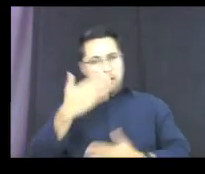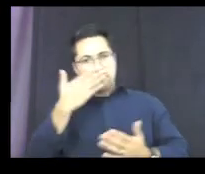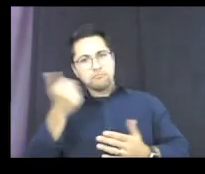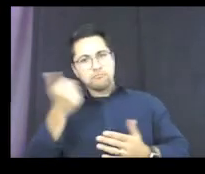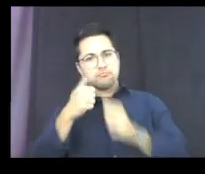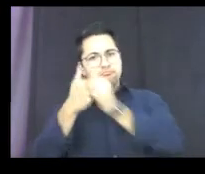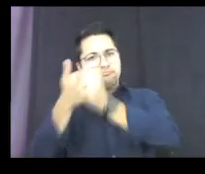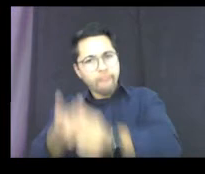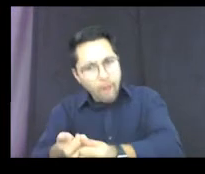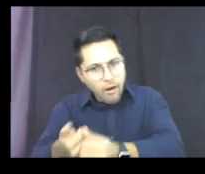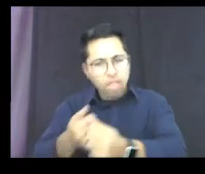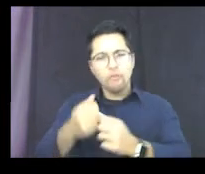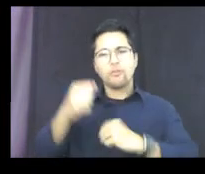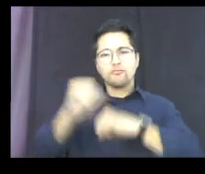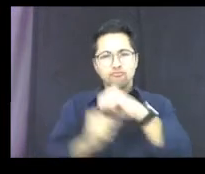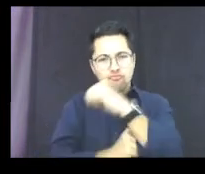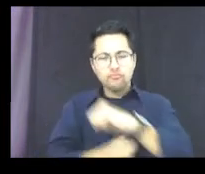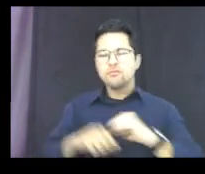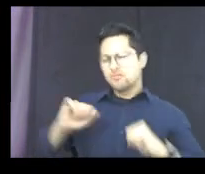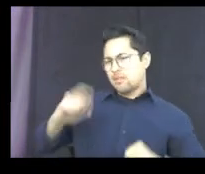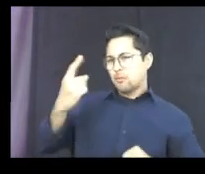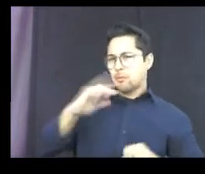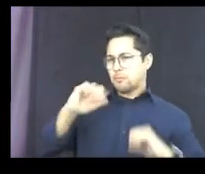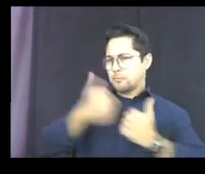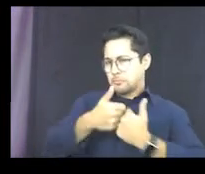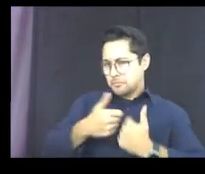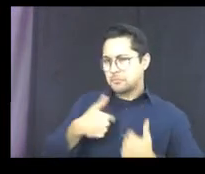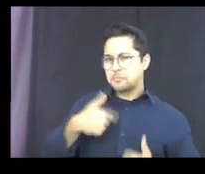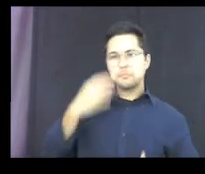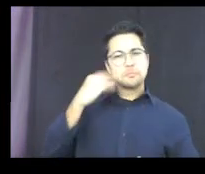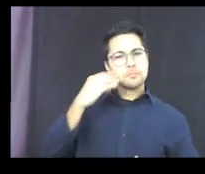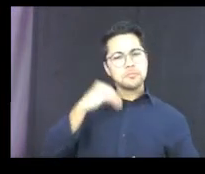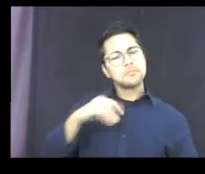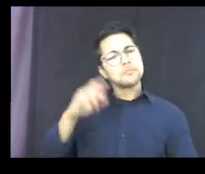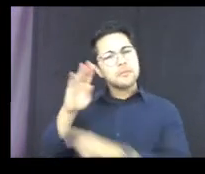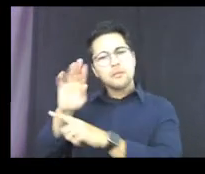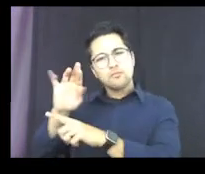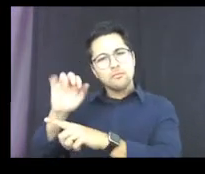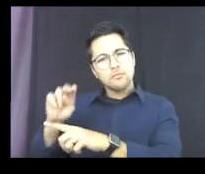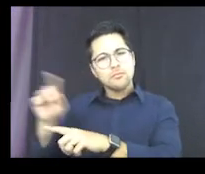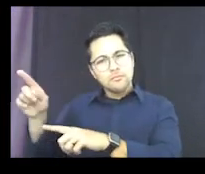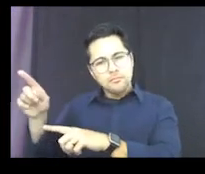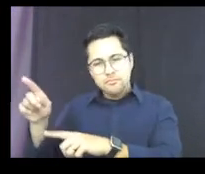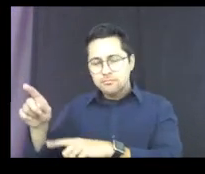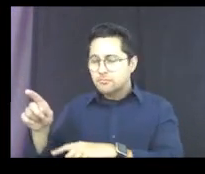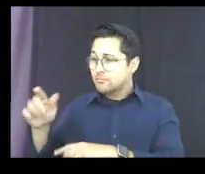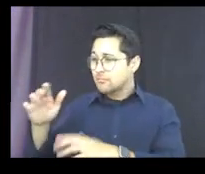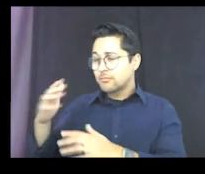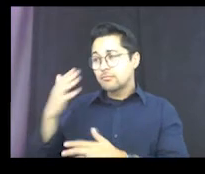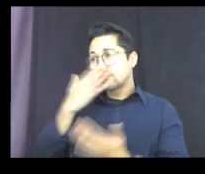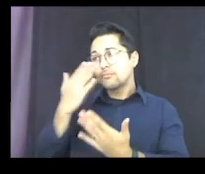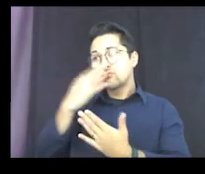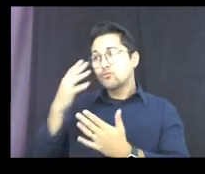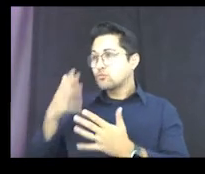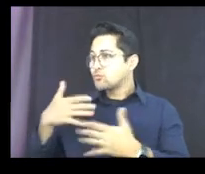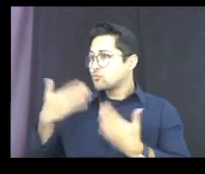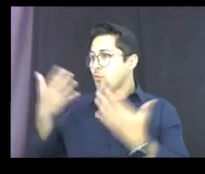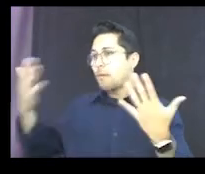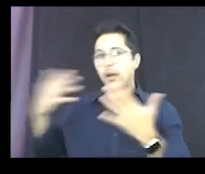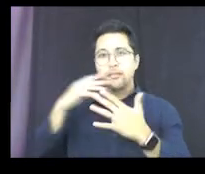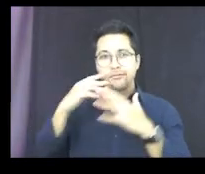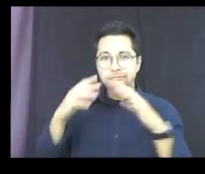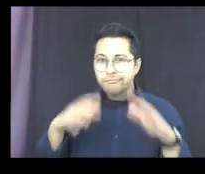And so that's one of the difficulties that I have. And I thank Brian for being so gracious to step up.